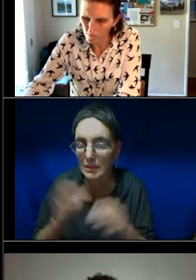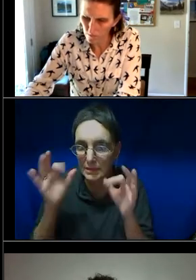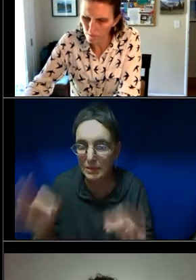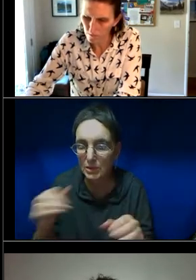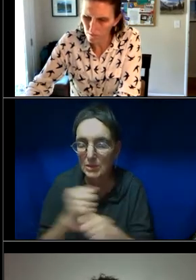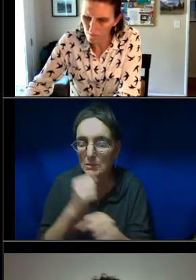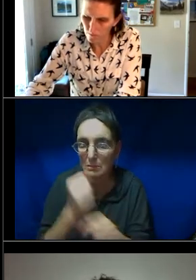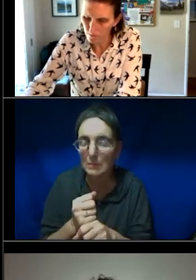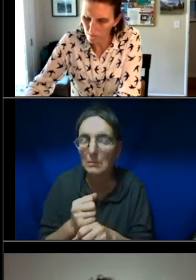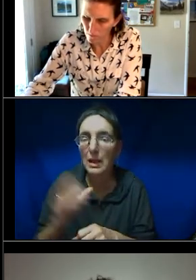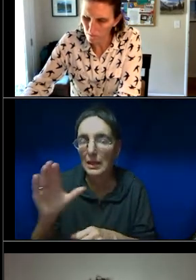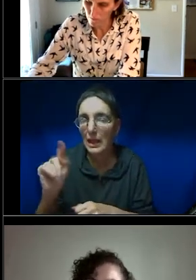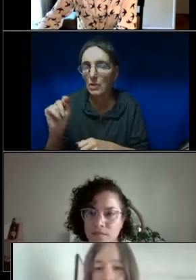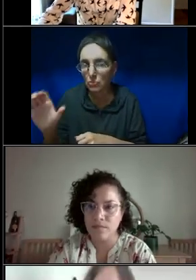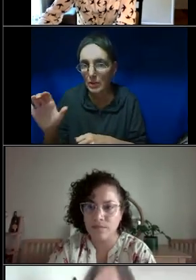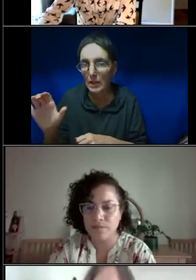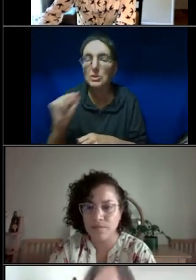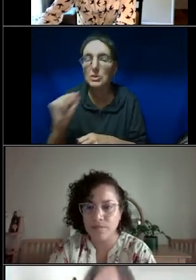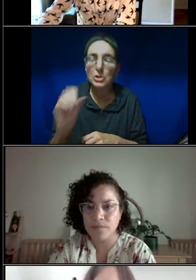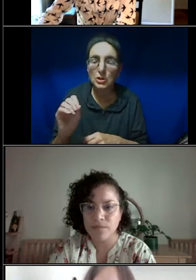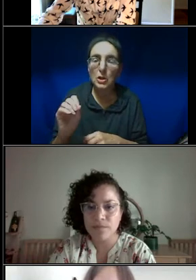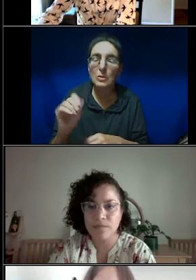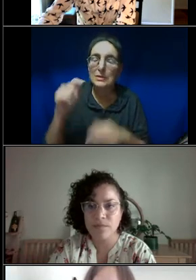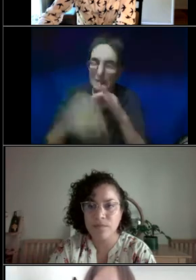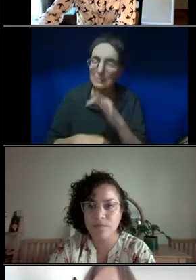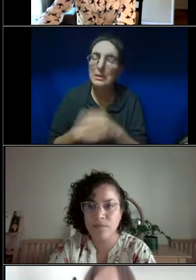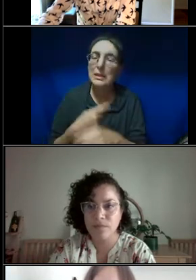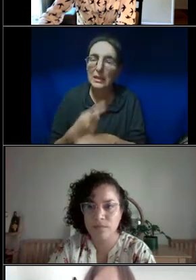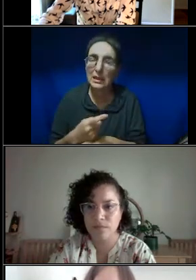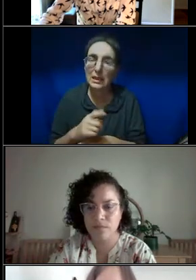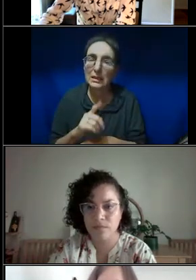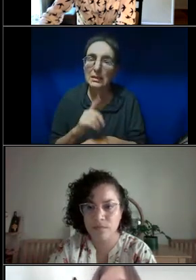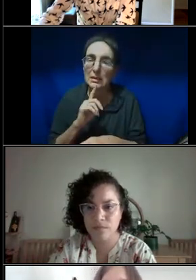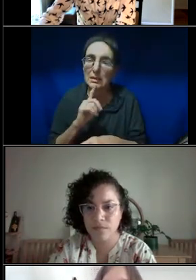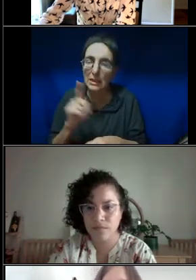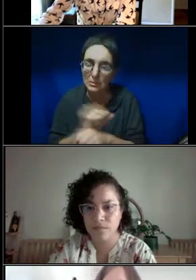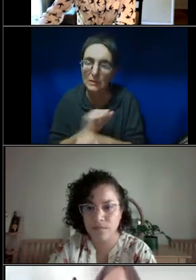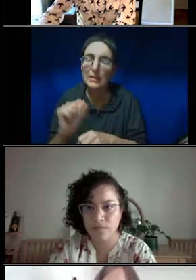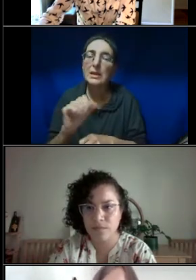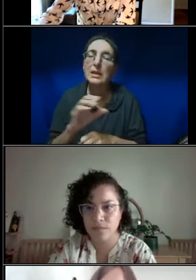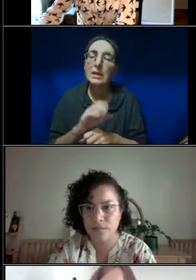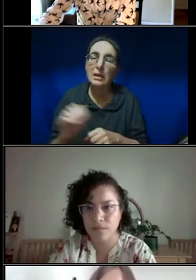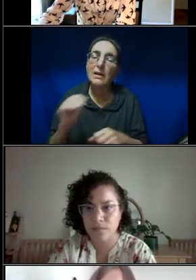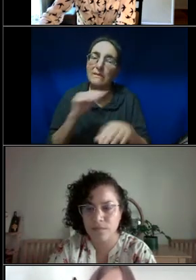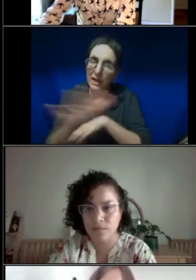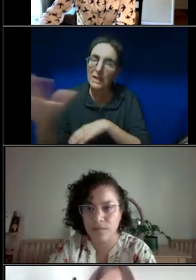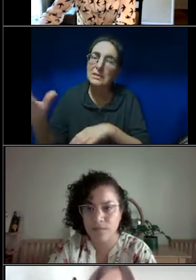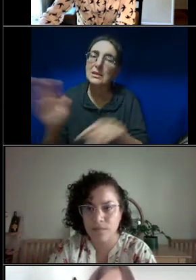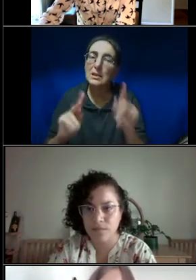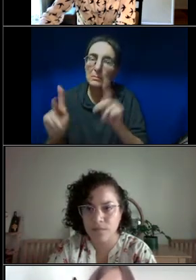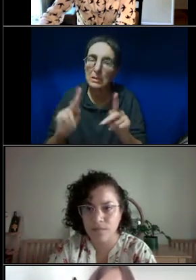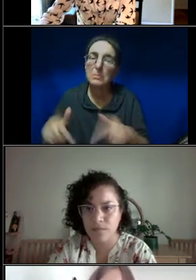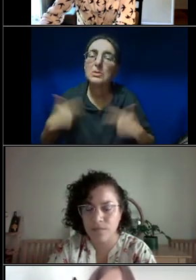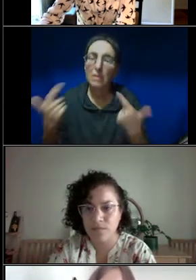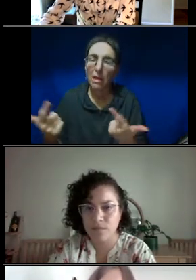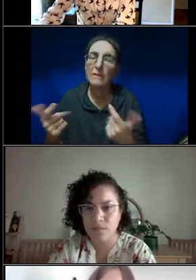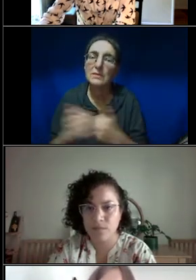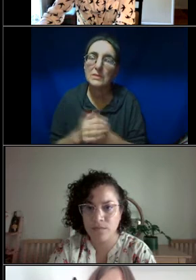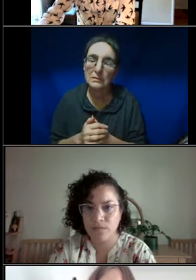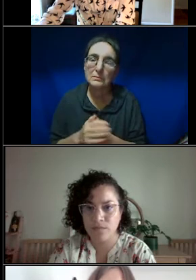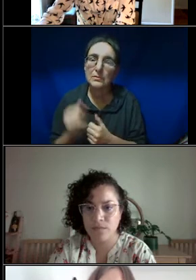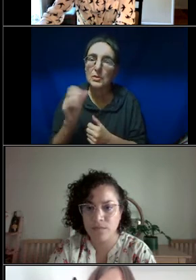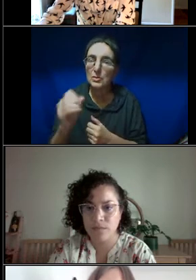Caltrans so deeply and desperately and brutally and violently affect people's lives on the ground. So